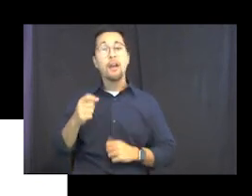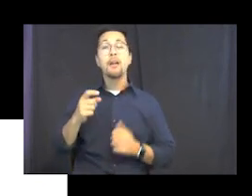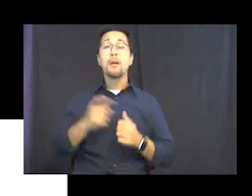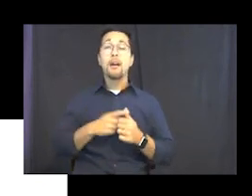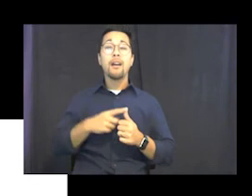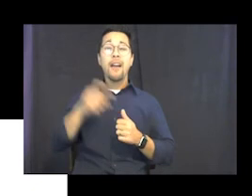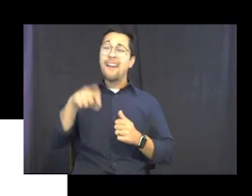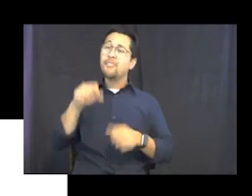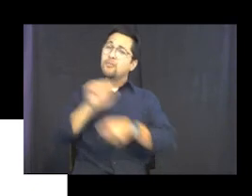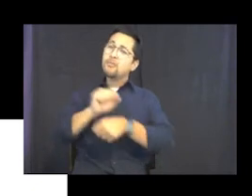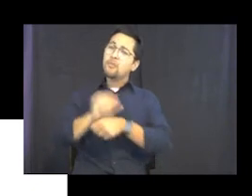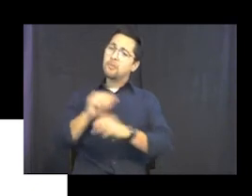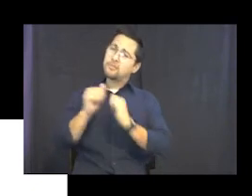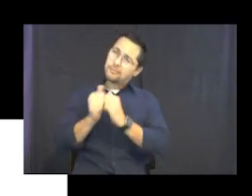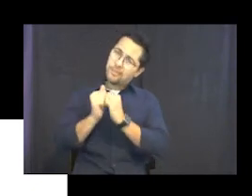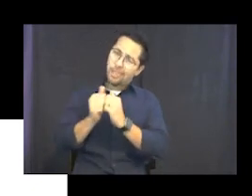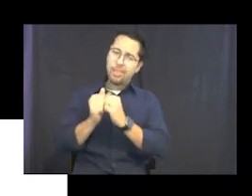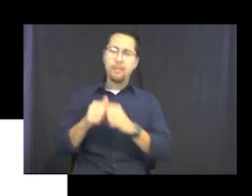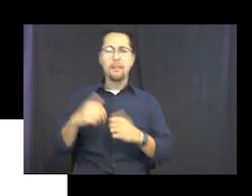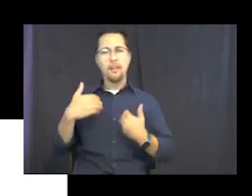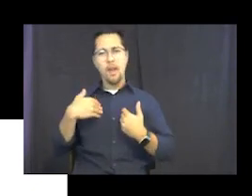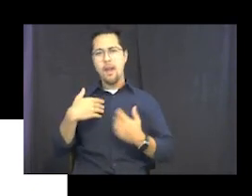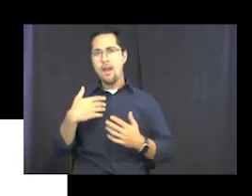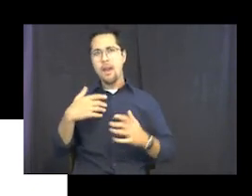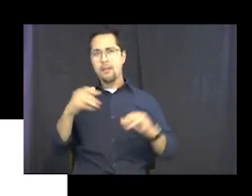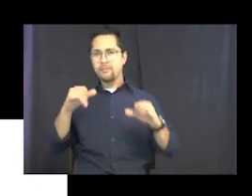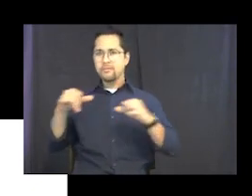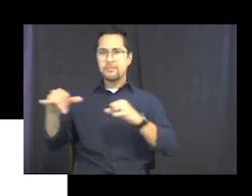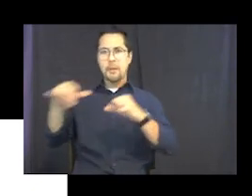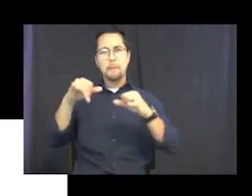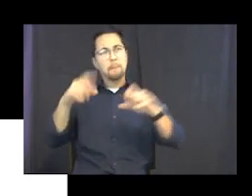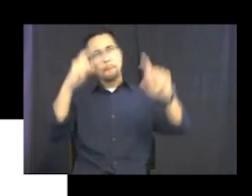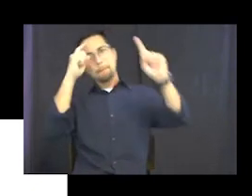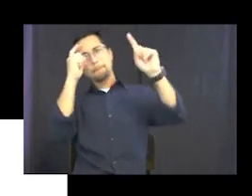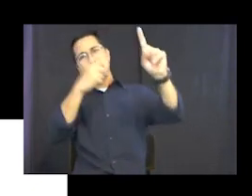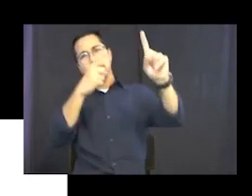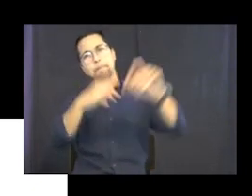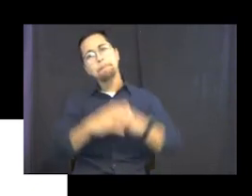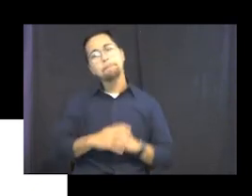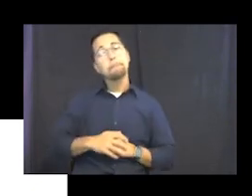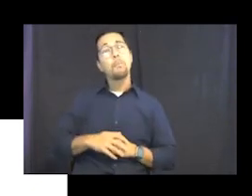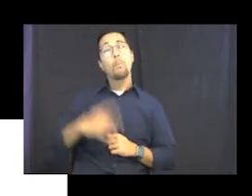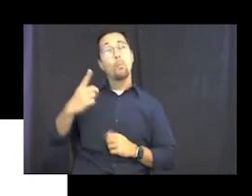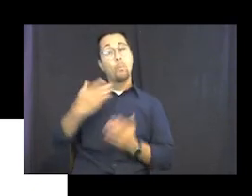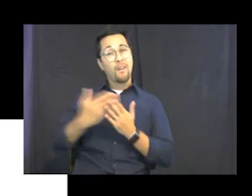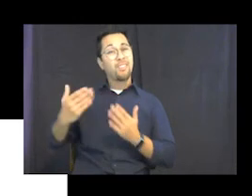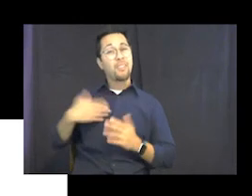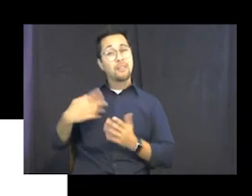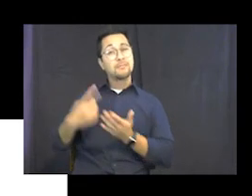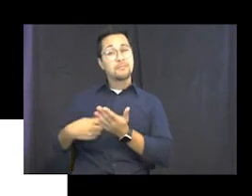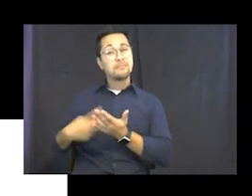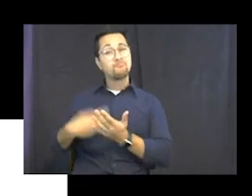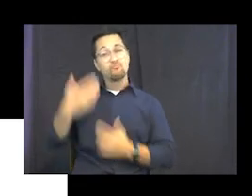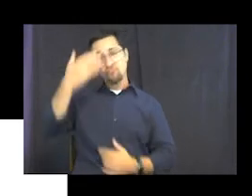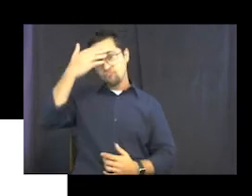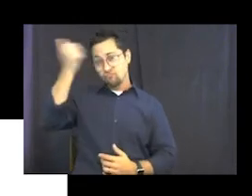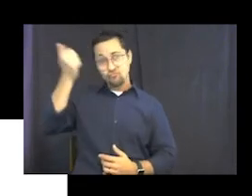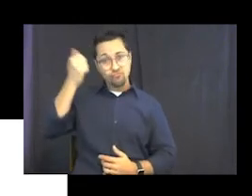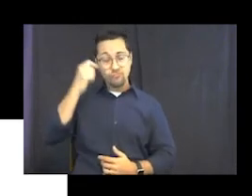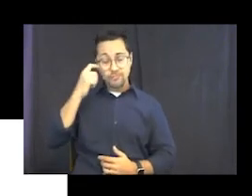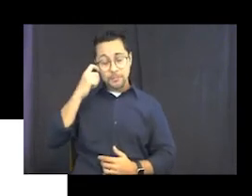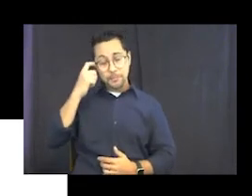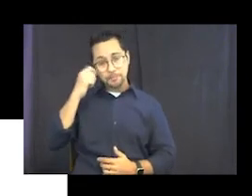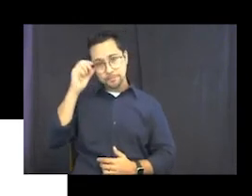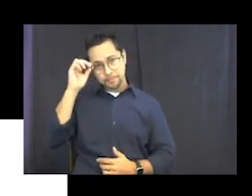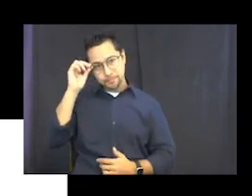all work together and have the common goal. And I think the one thing that we forget most above